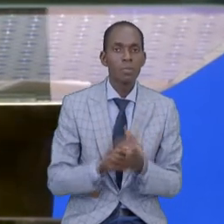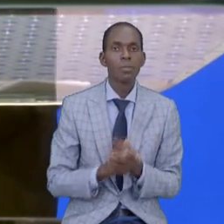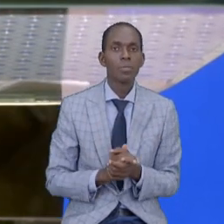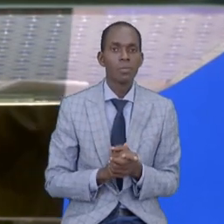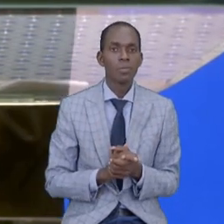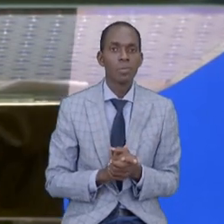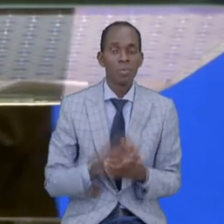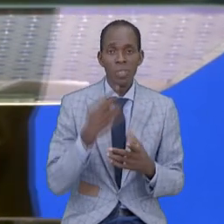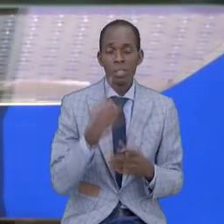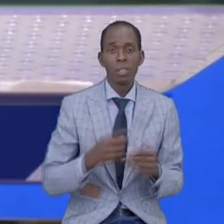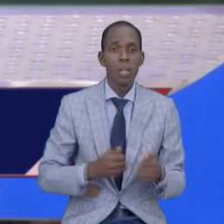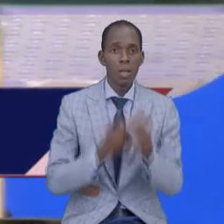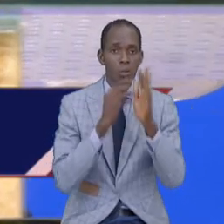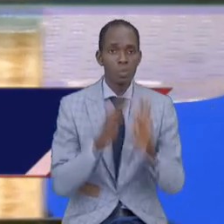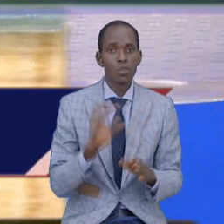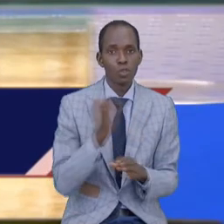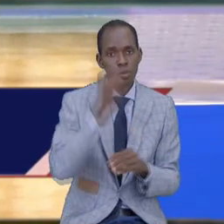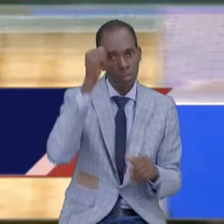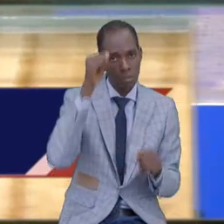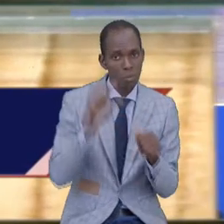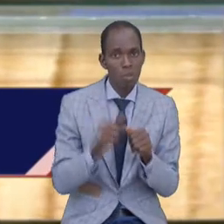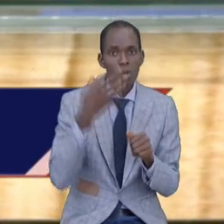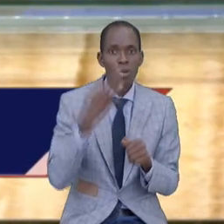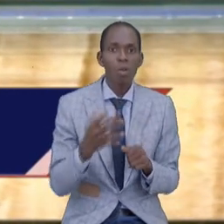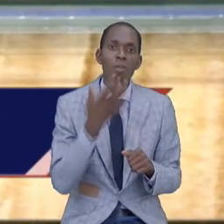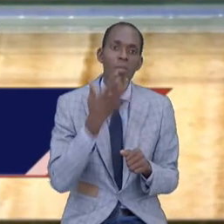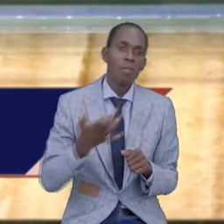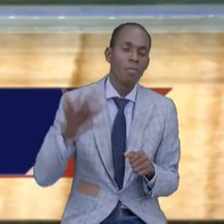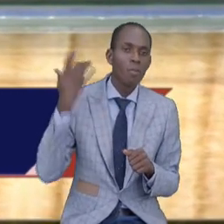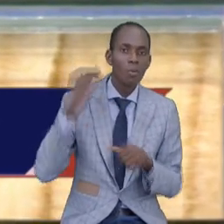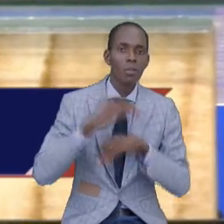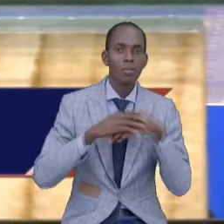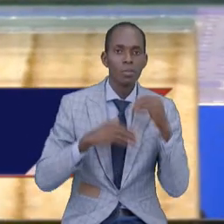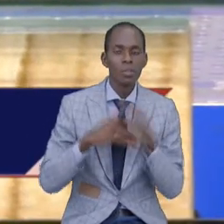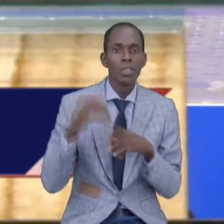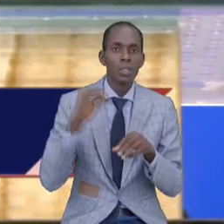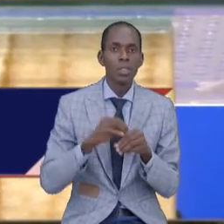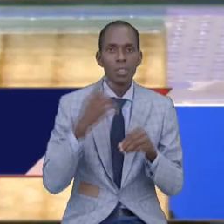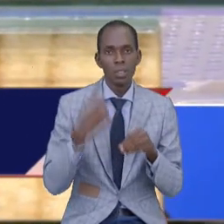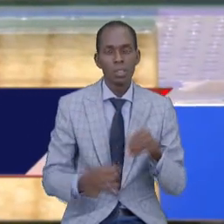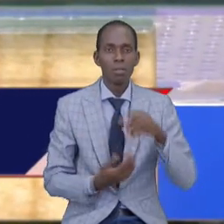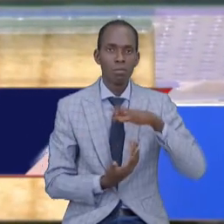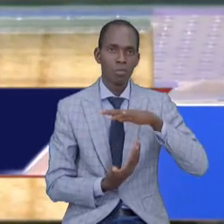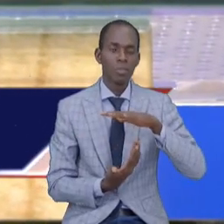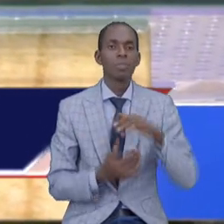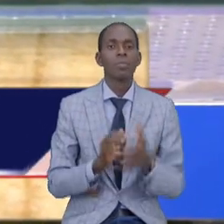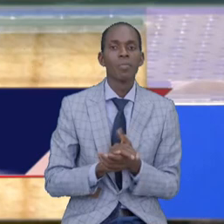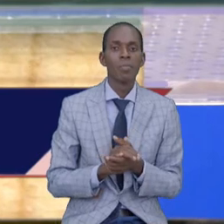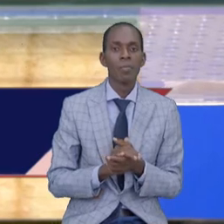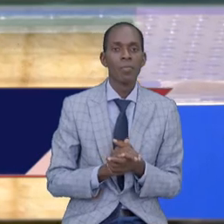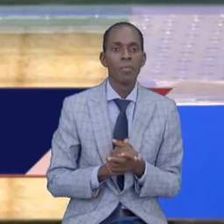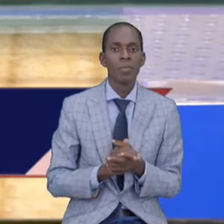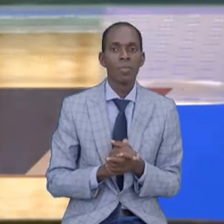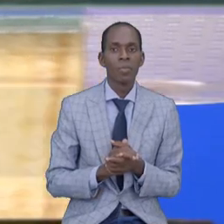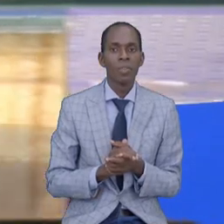The apostles' remembrance of their former fortitude in the furnace. Look at Galatians